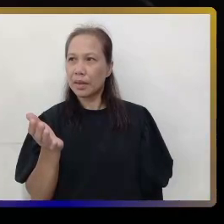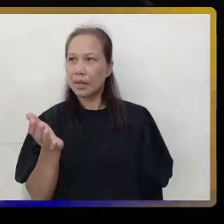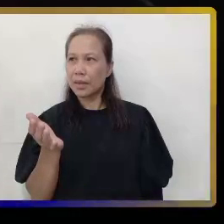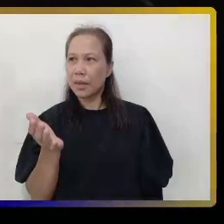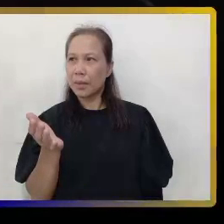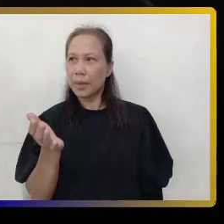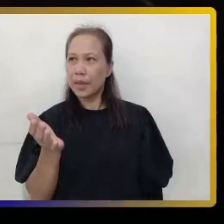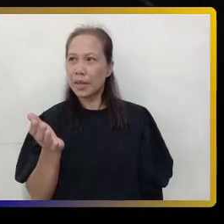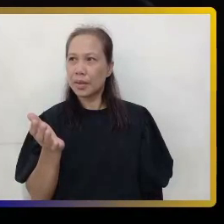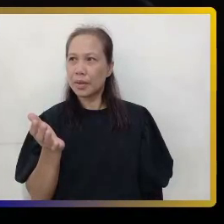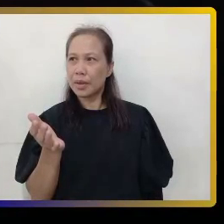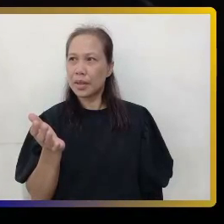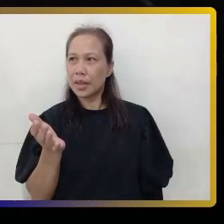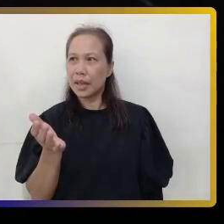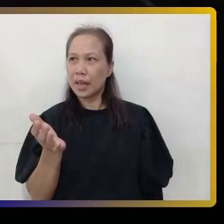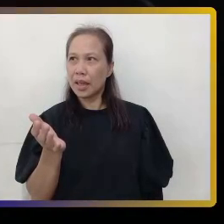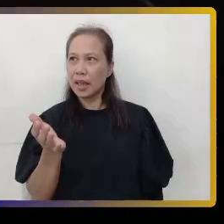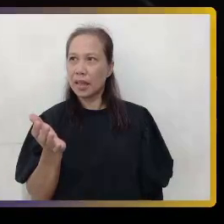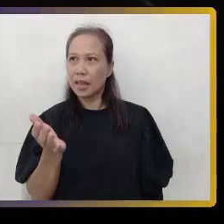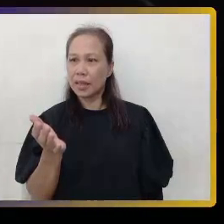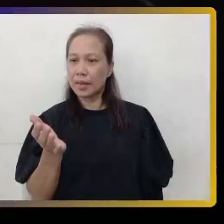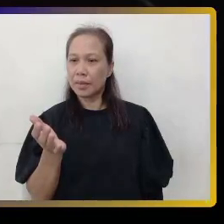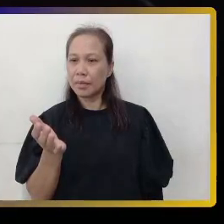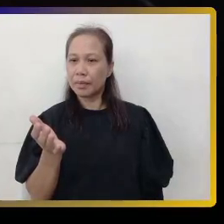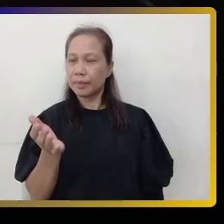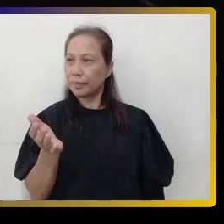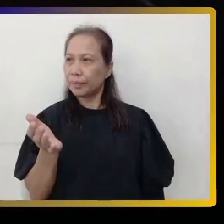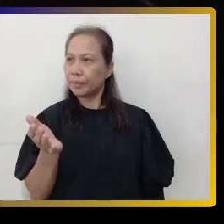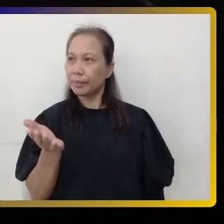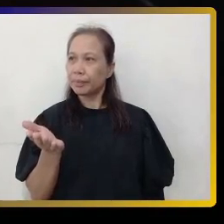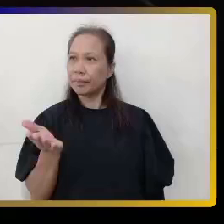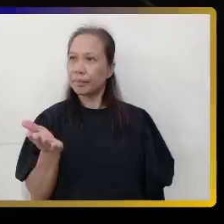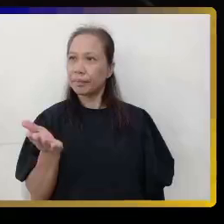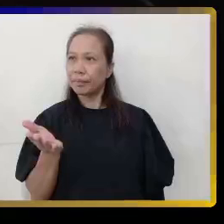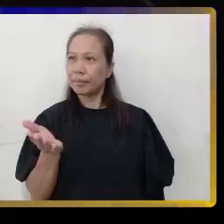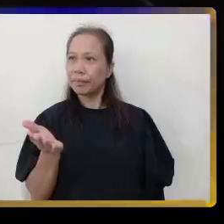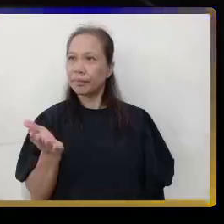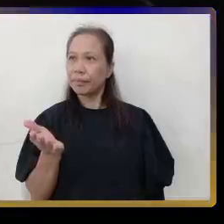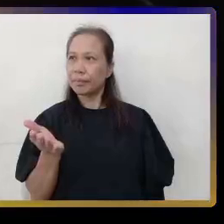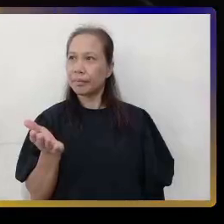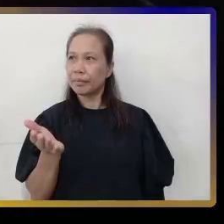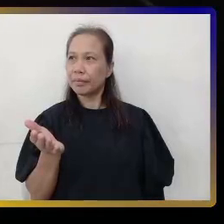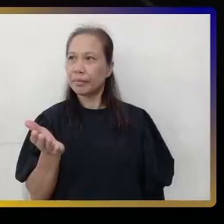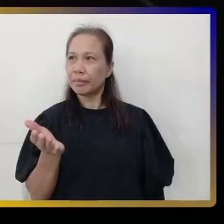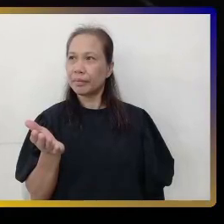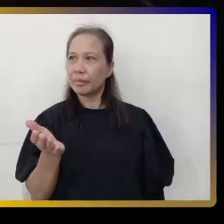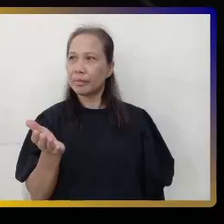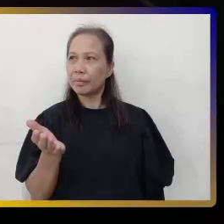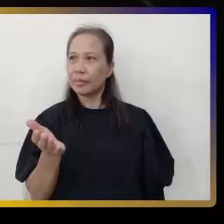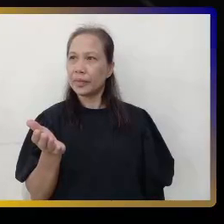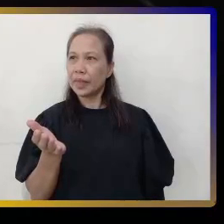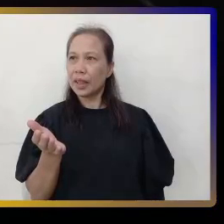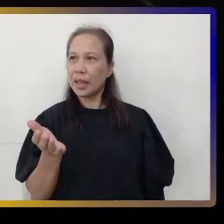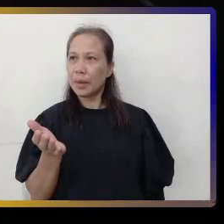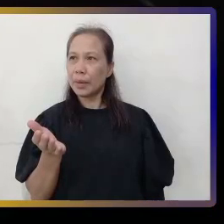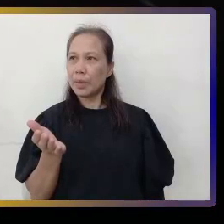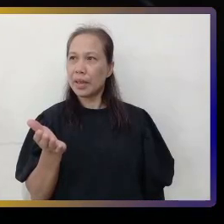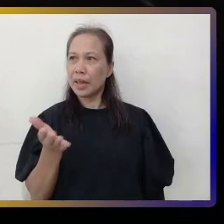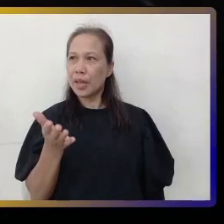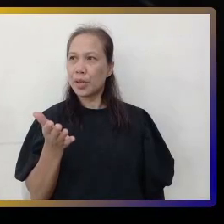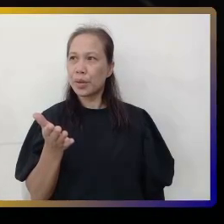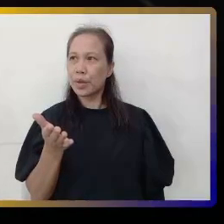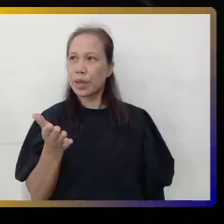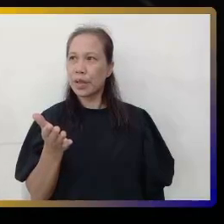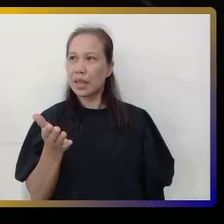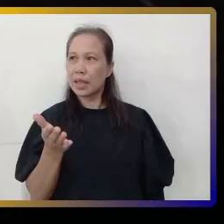accept person The Lord of H And now I pray you bes God and that he will be